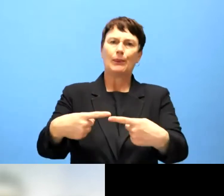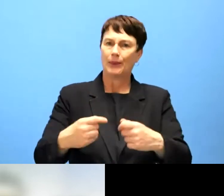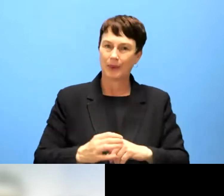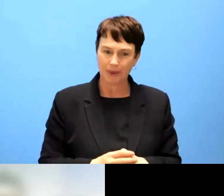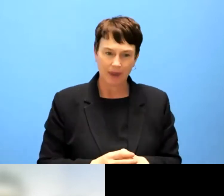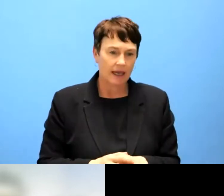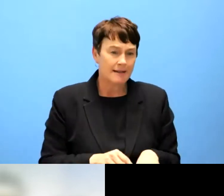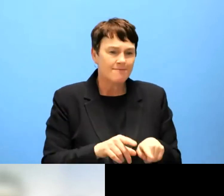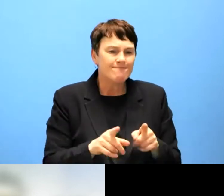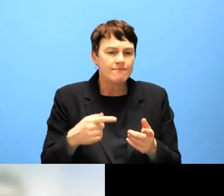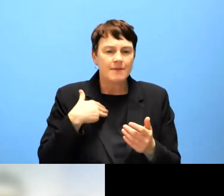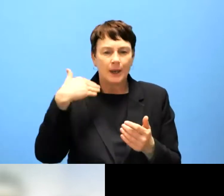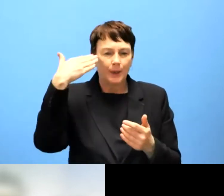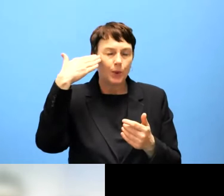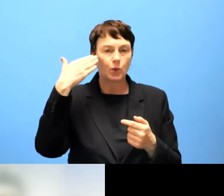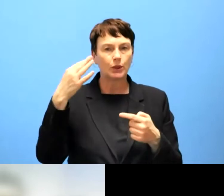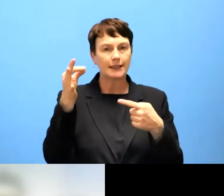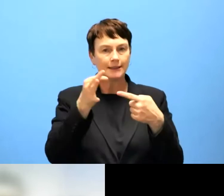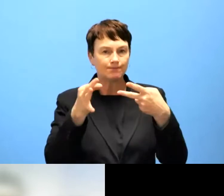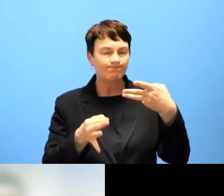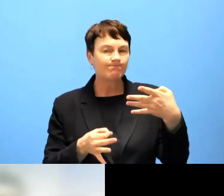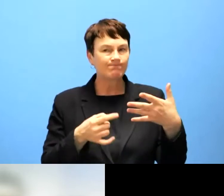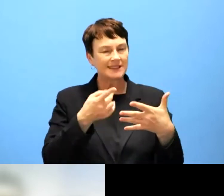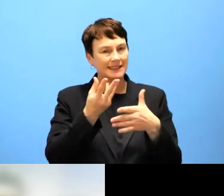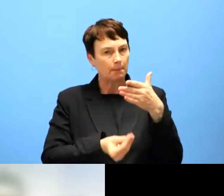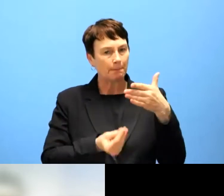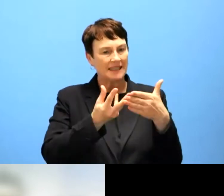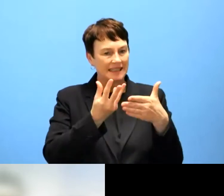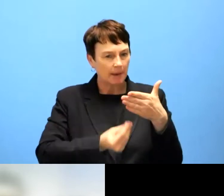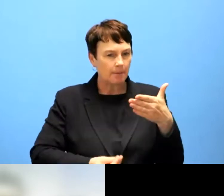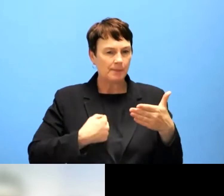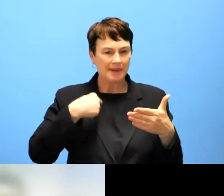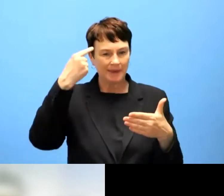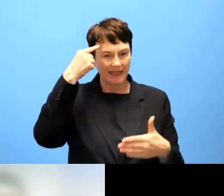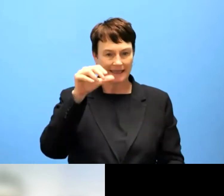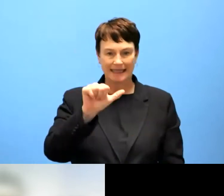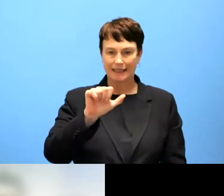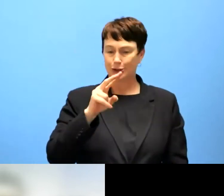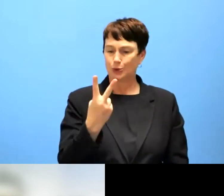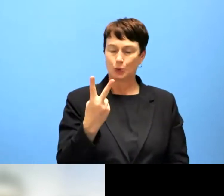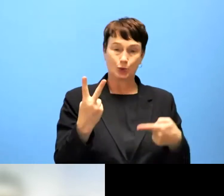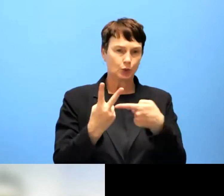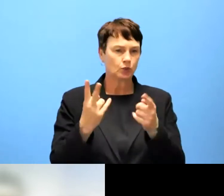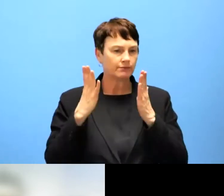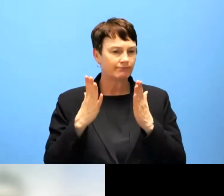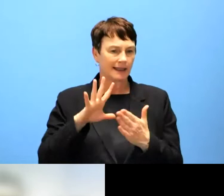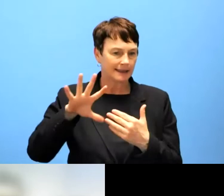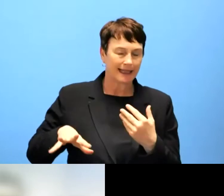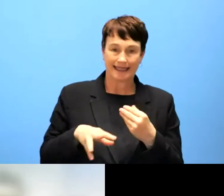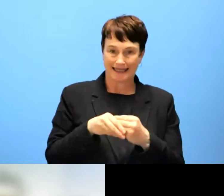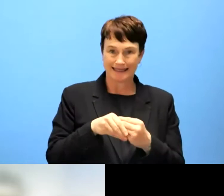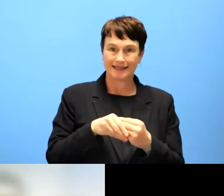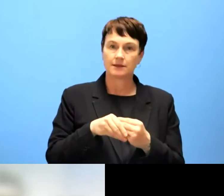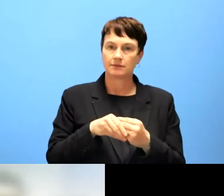course, much more knowledge, which should be included somewhere in the document, which comes from the ISO level. Especially, I would like to point